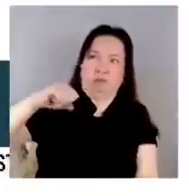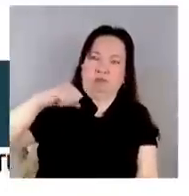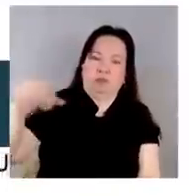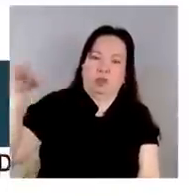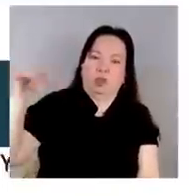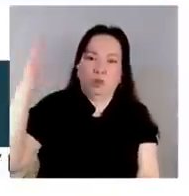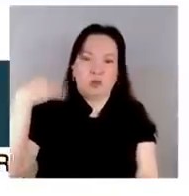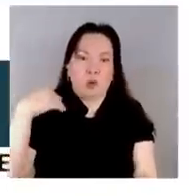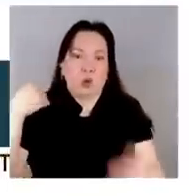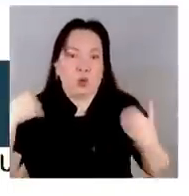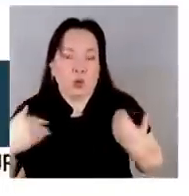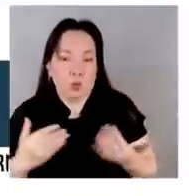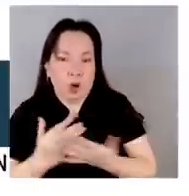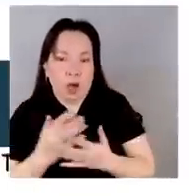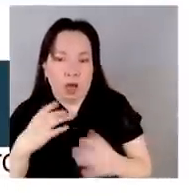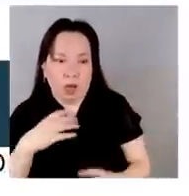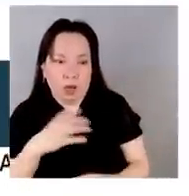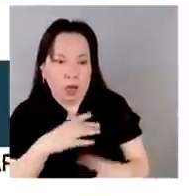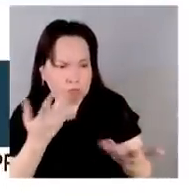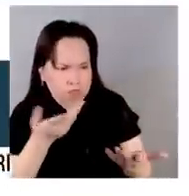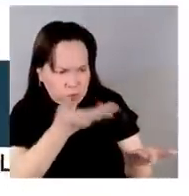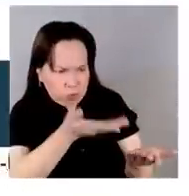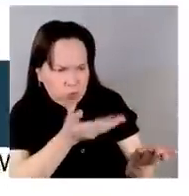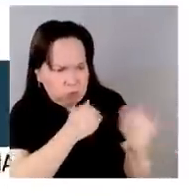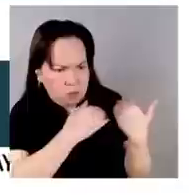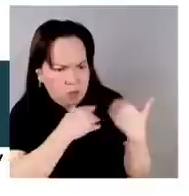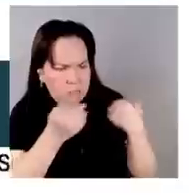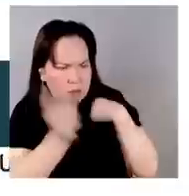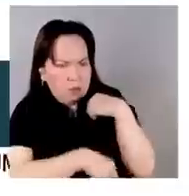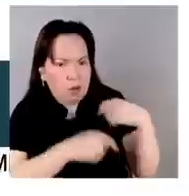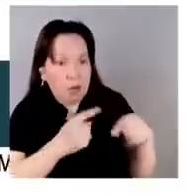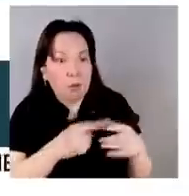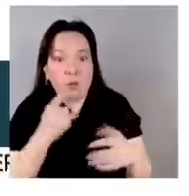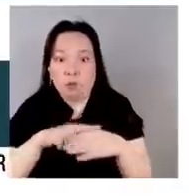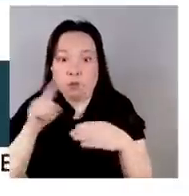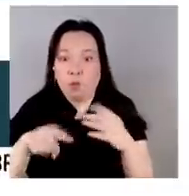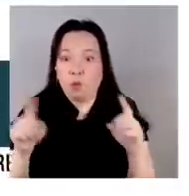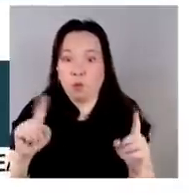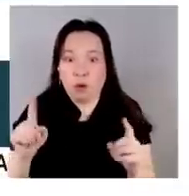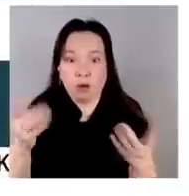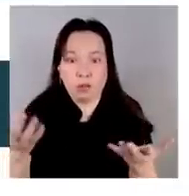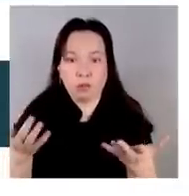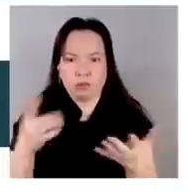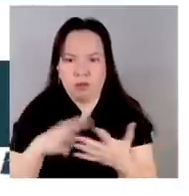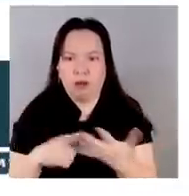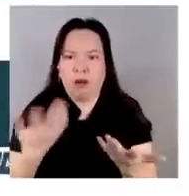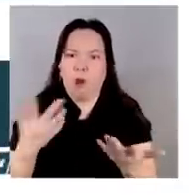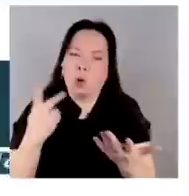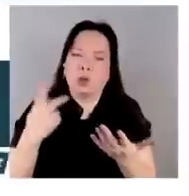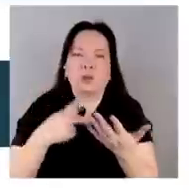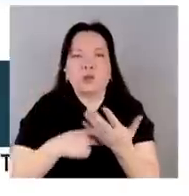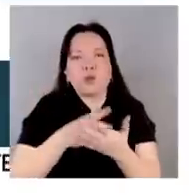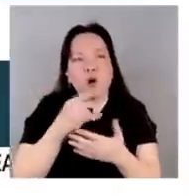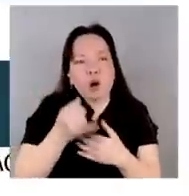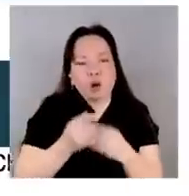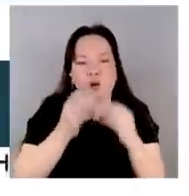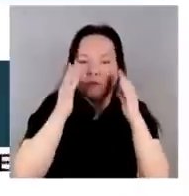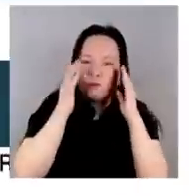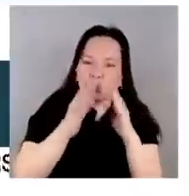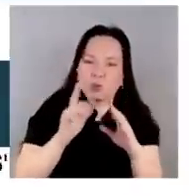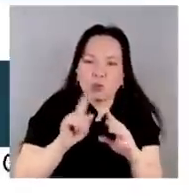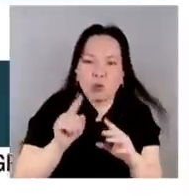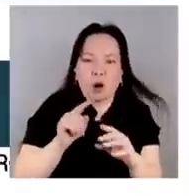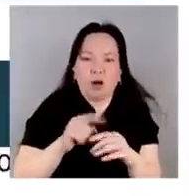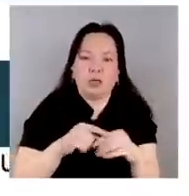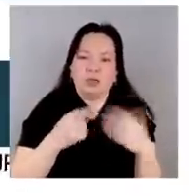to try and hold the Philippine government to account. Mm-hmm. In the end, what we have is, you know, a joint program that is largely focused on,